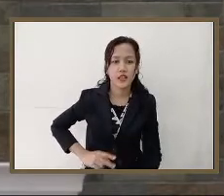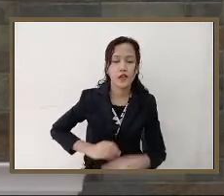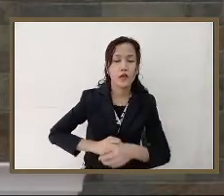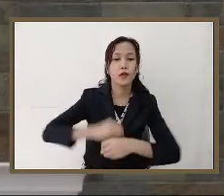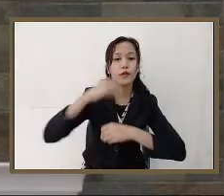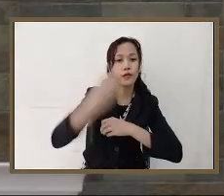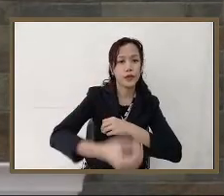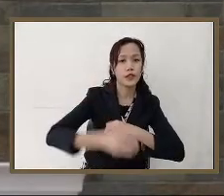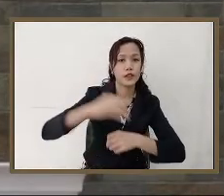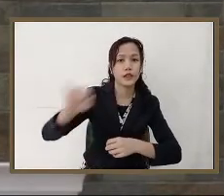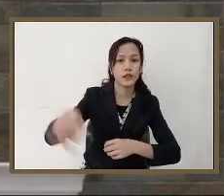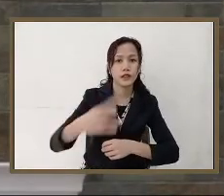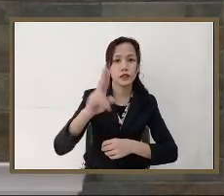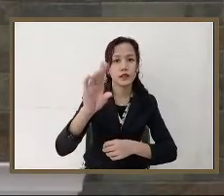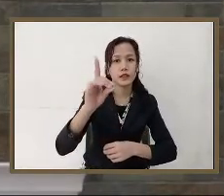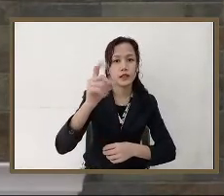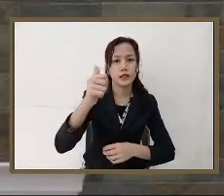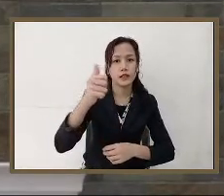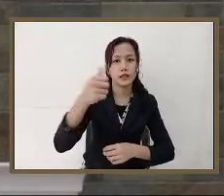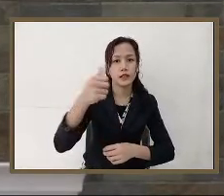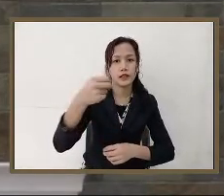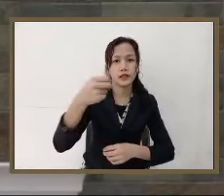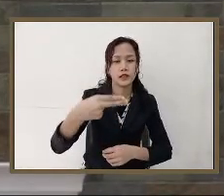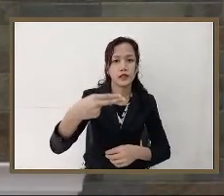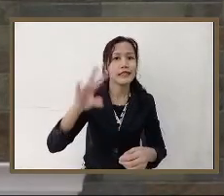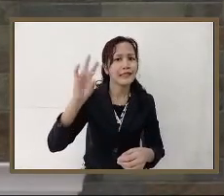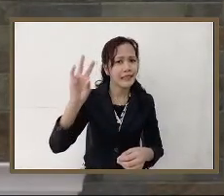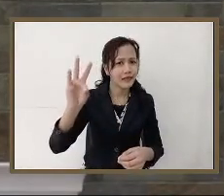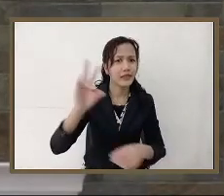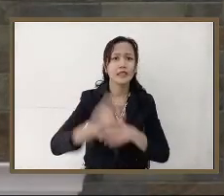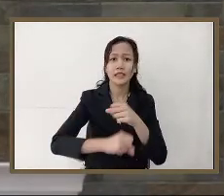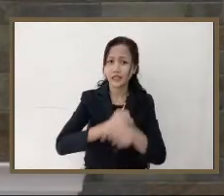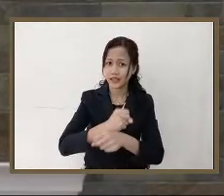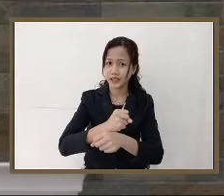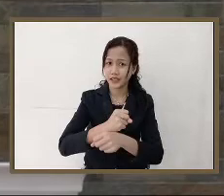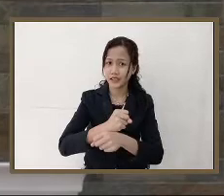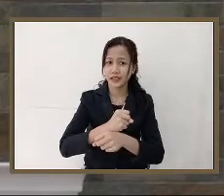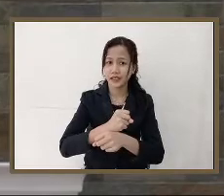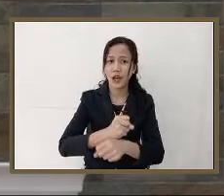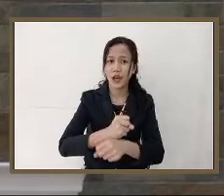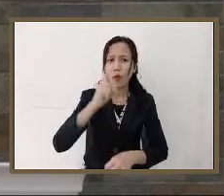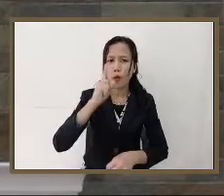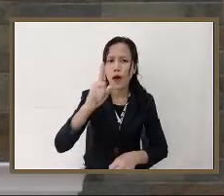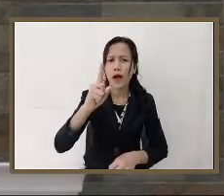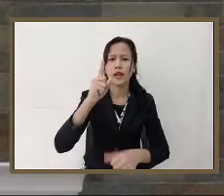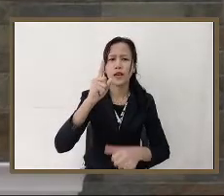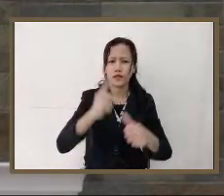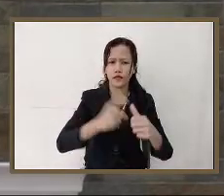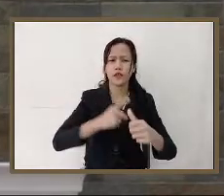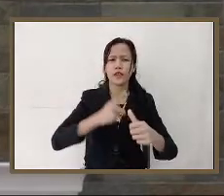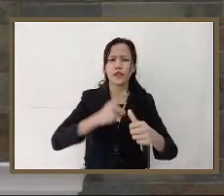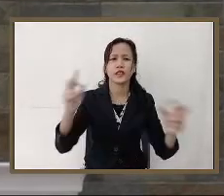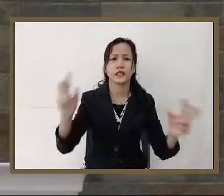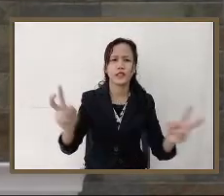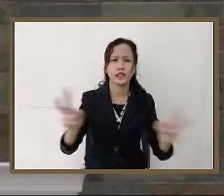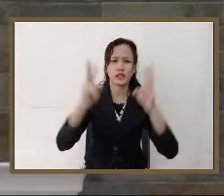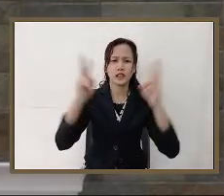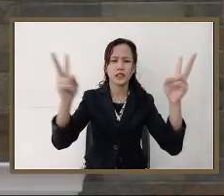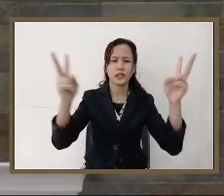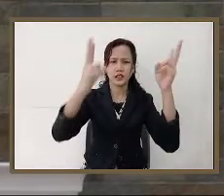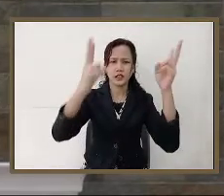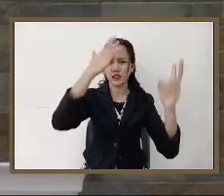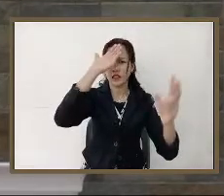Judah at Hebron for 7 years. 7 taon po siya. Isa po yan sa pinakaunang kinikilalang triumph niya as